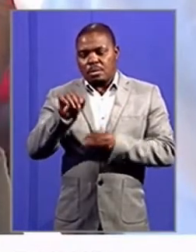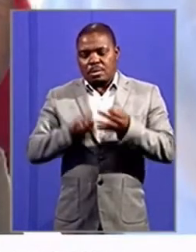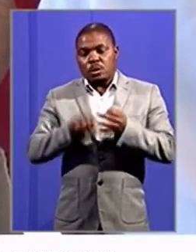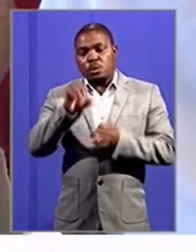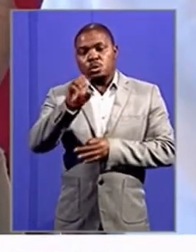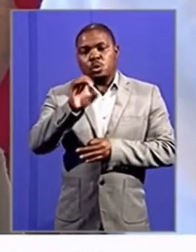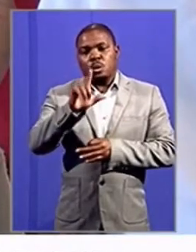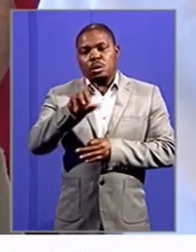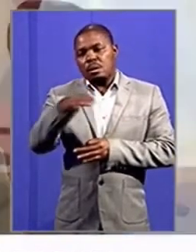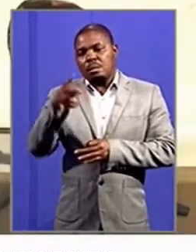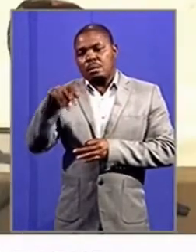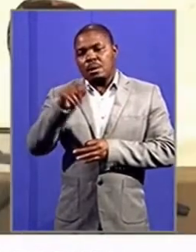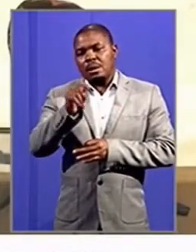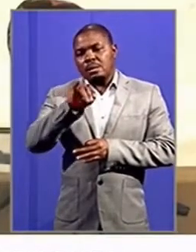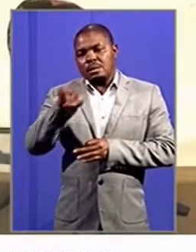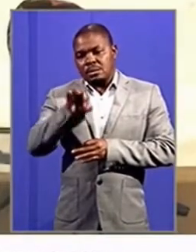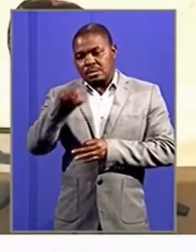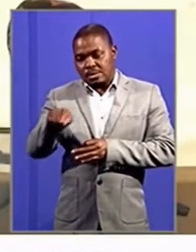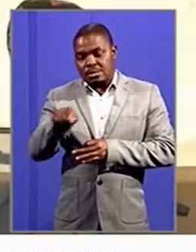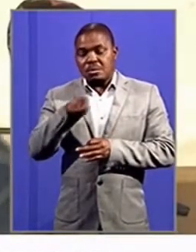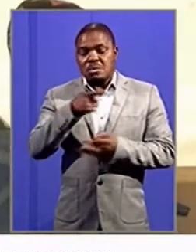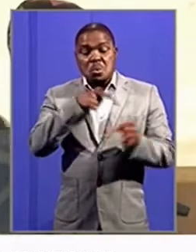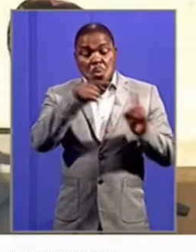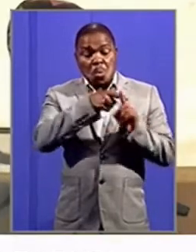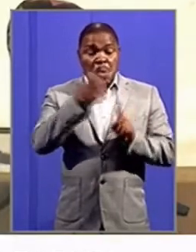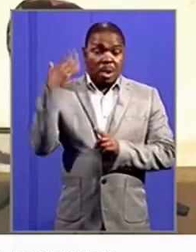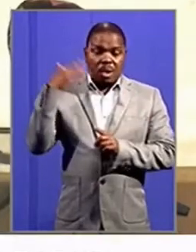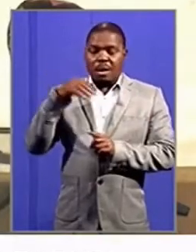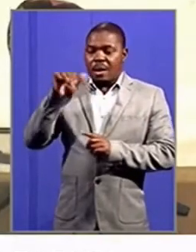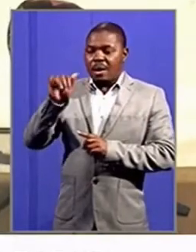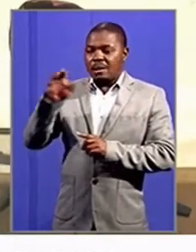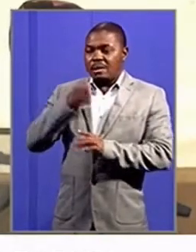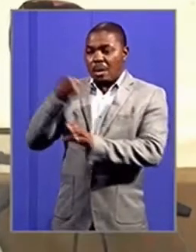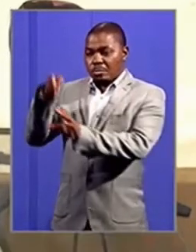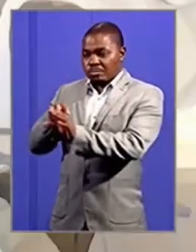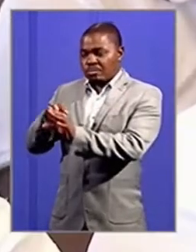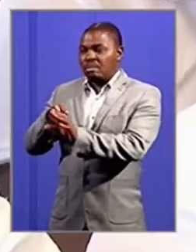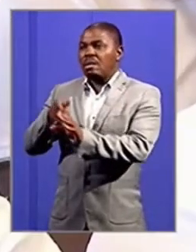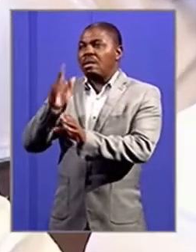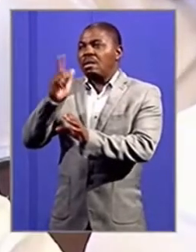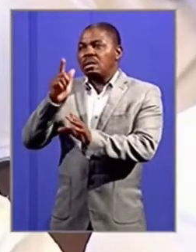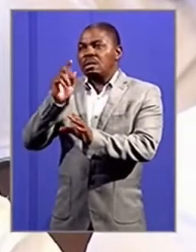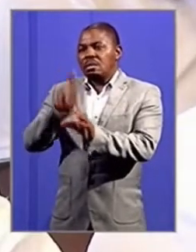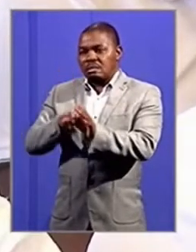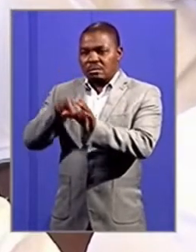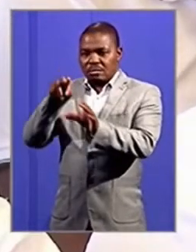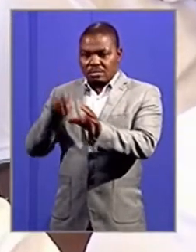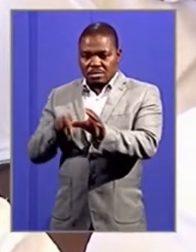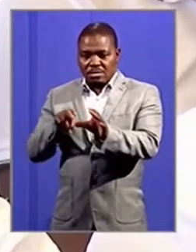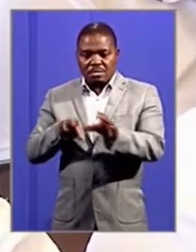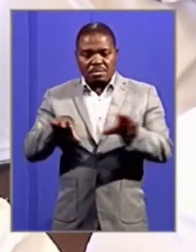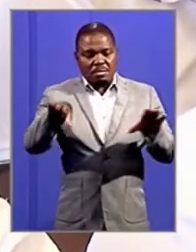Solplaiki. Ramakatsa e ne e le leloko la ANC mme morago ya nna yo mongwe wa